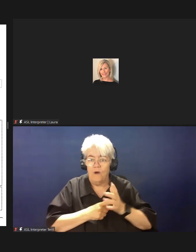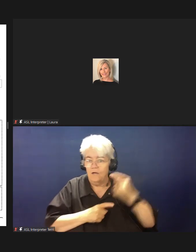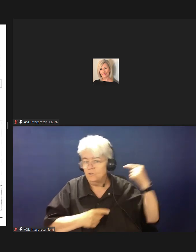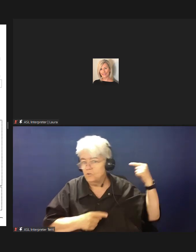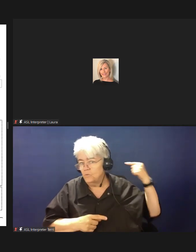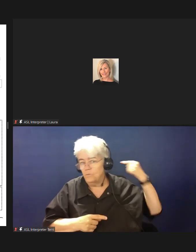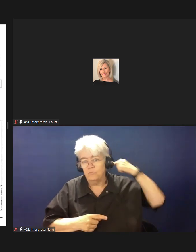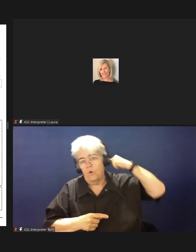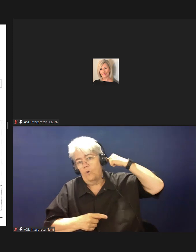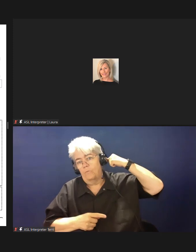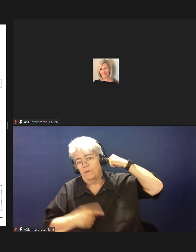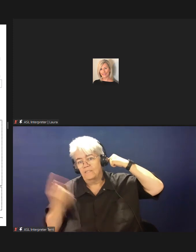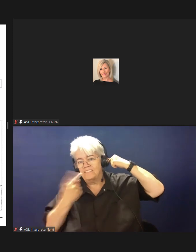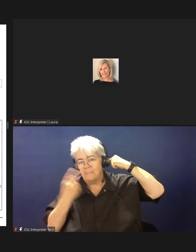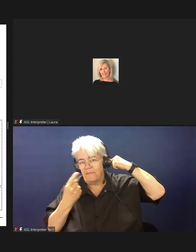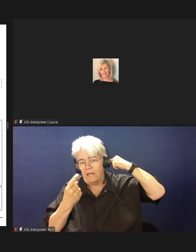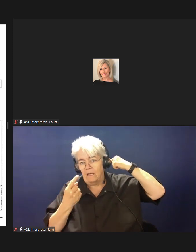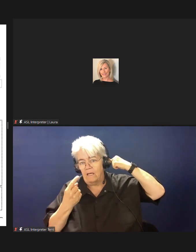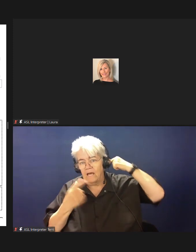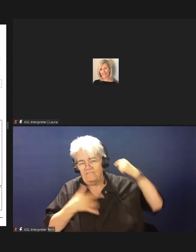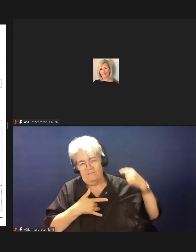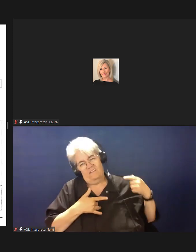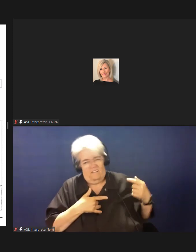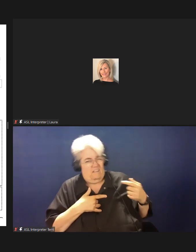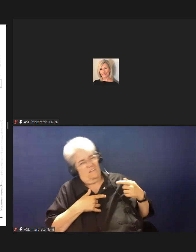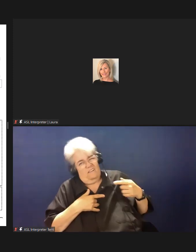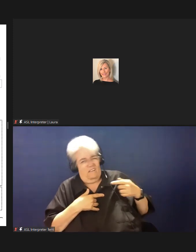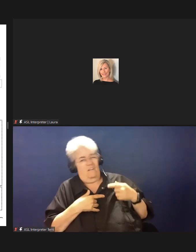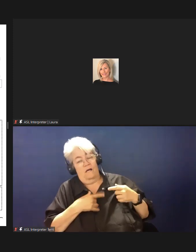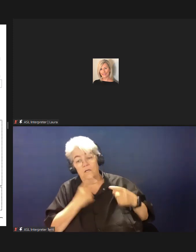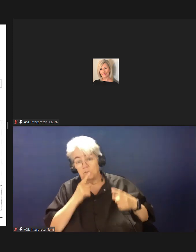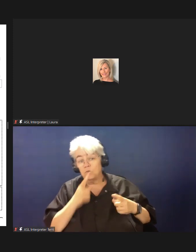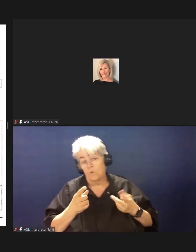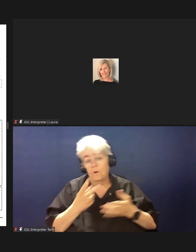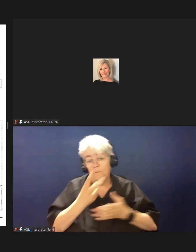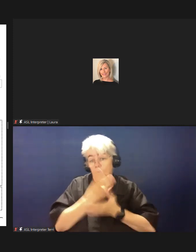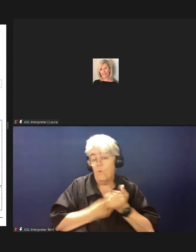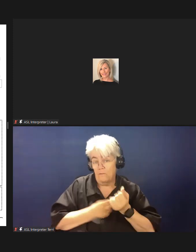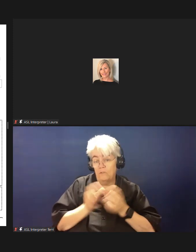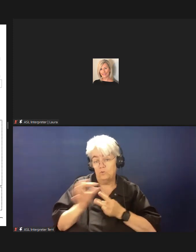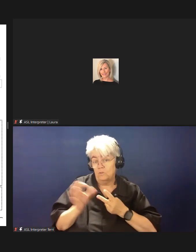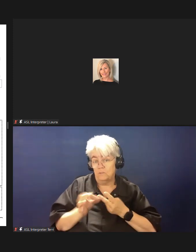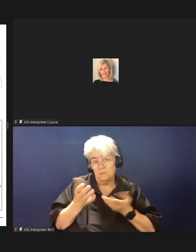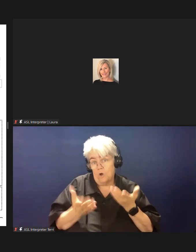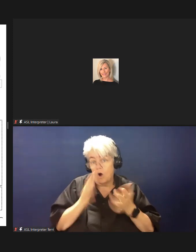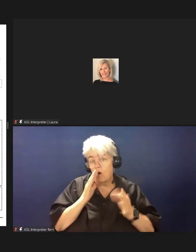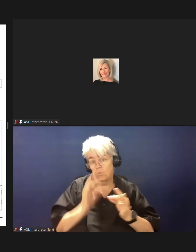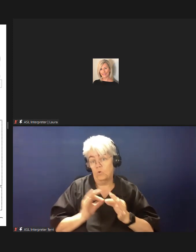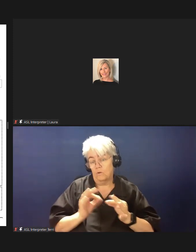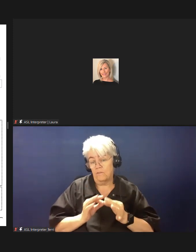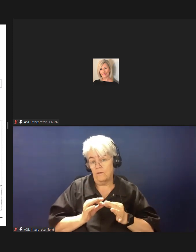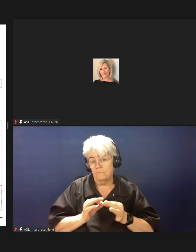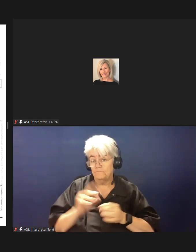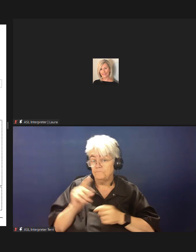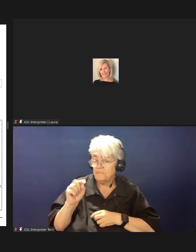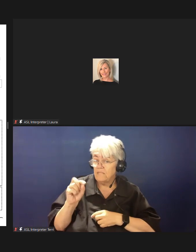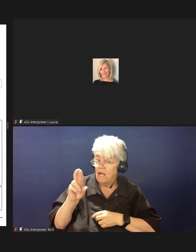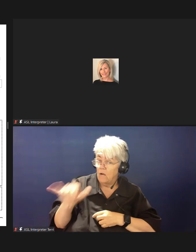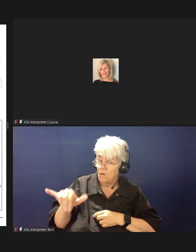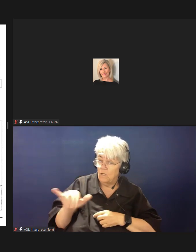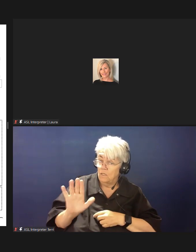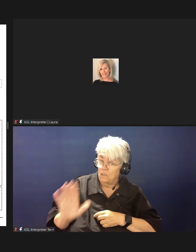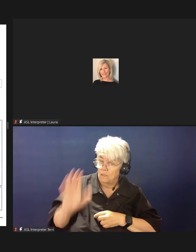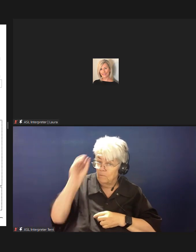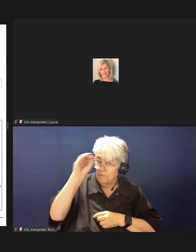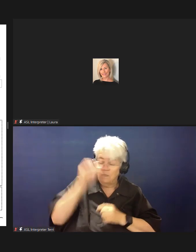ear. So both options can be really nice under those circumstances. Terry, any other thoughts about